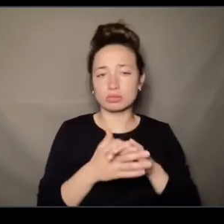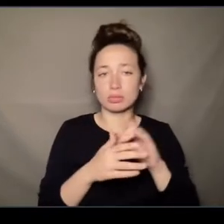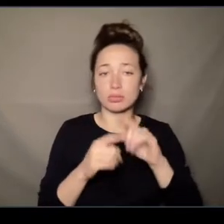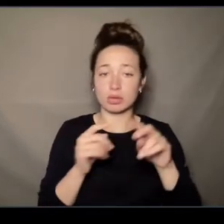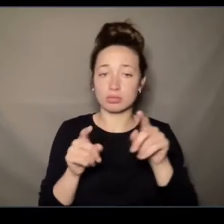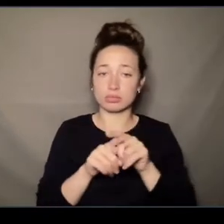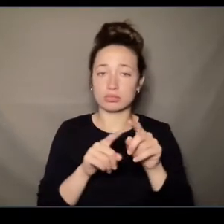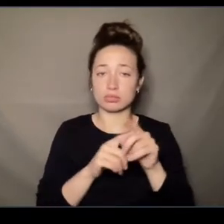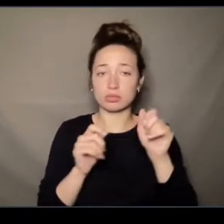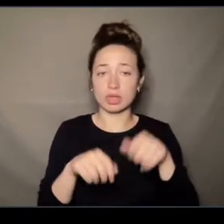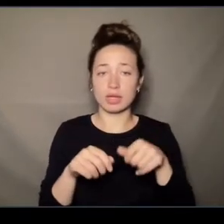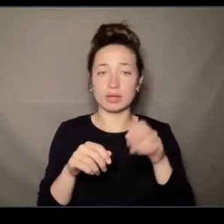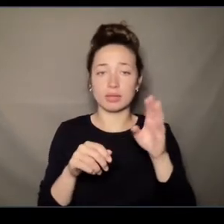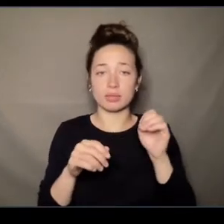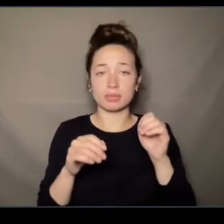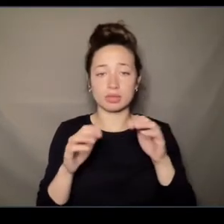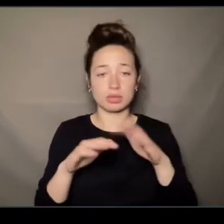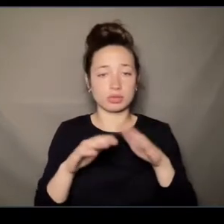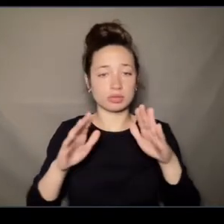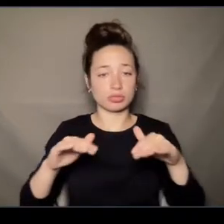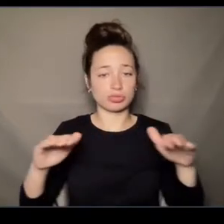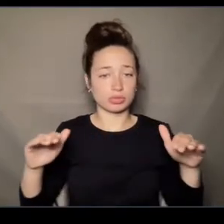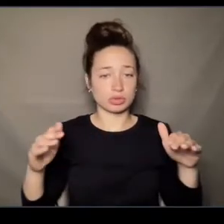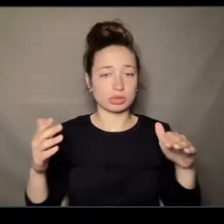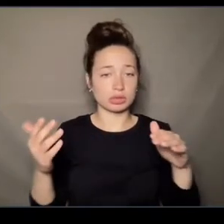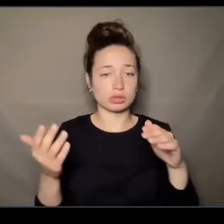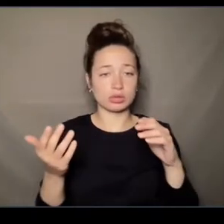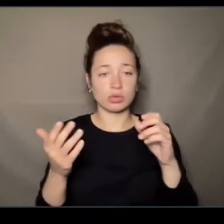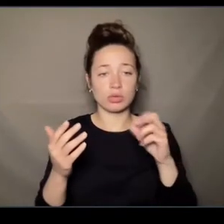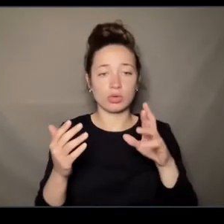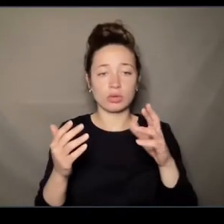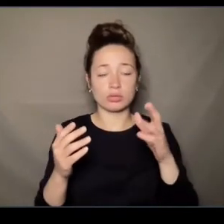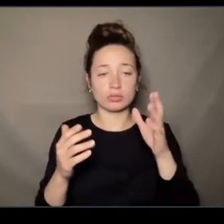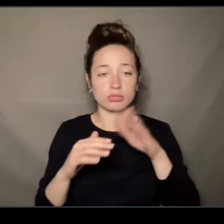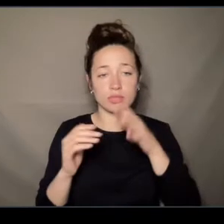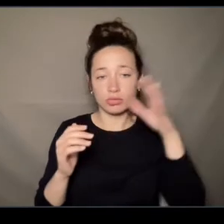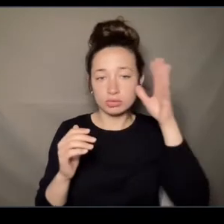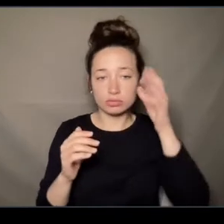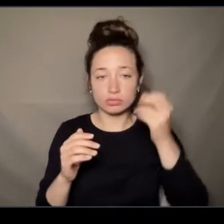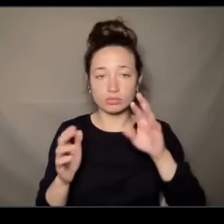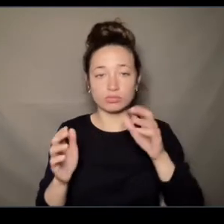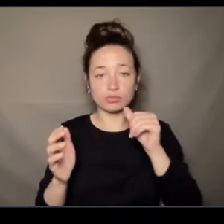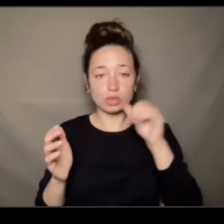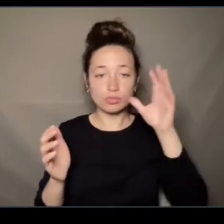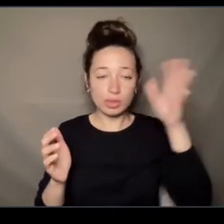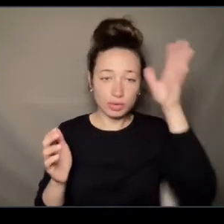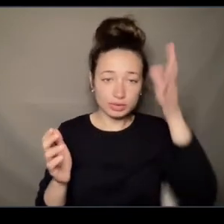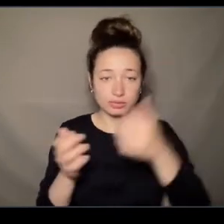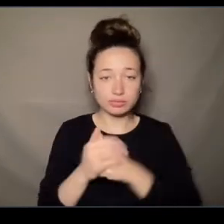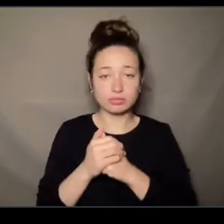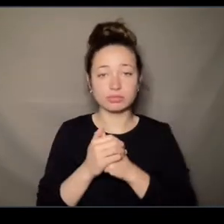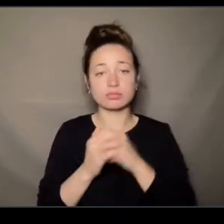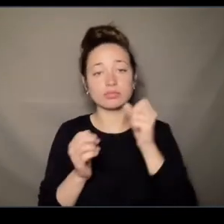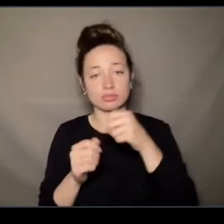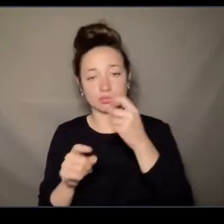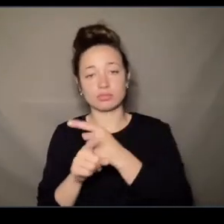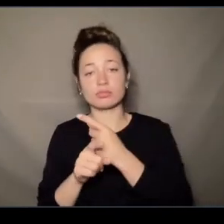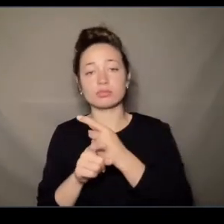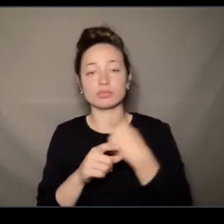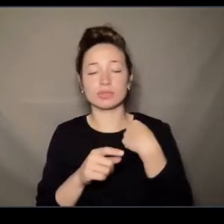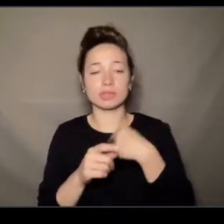husband, but it can also be on children or on parents too, right? Or grandparents?